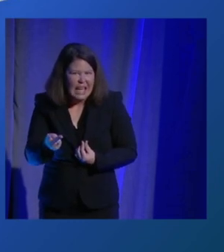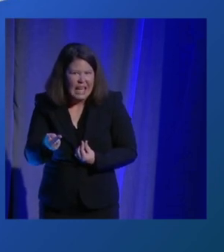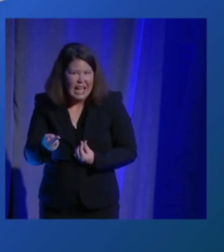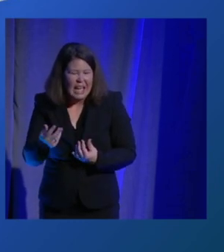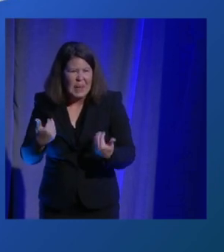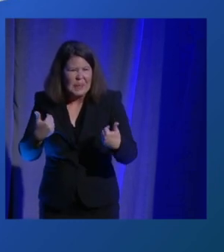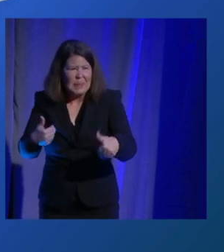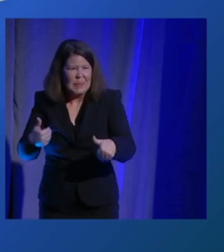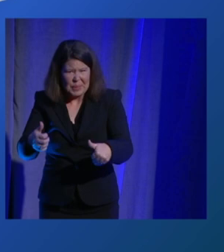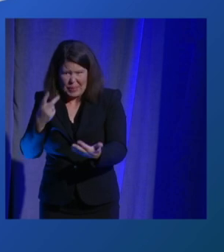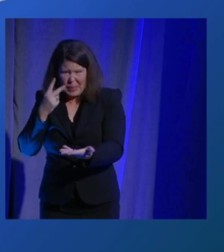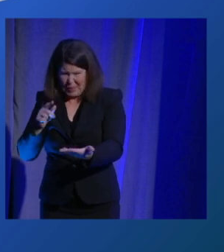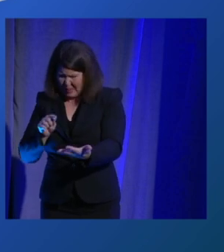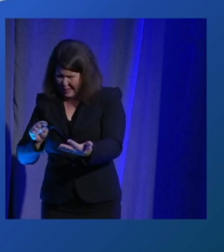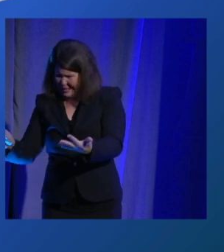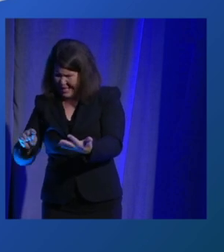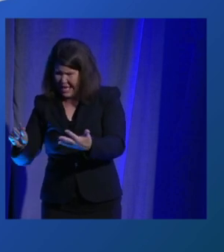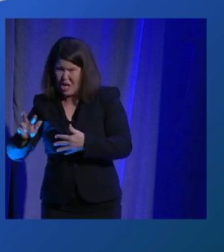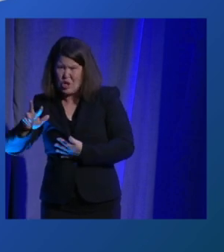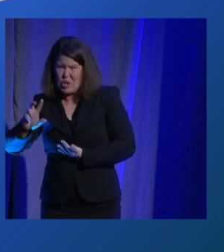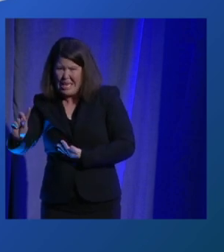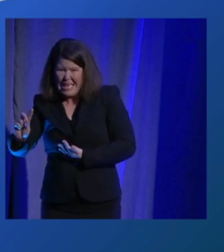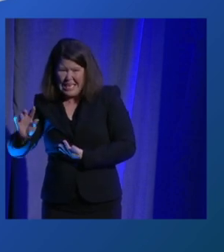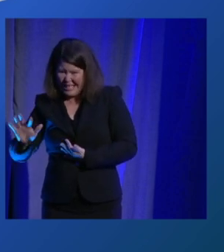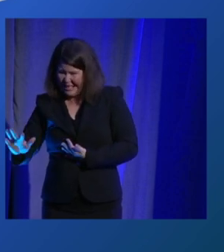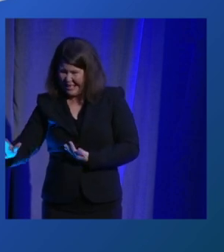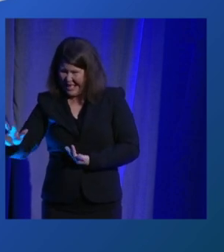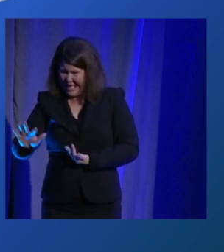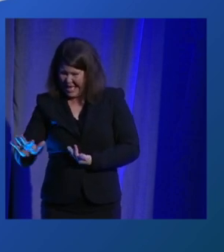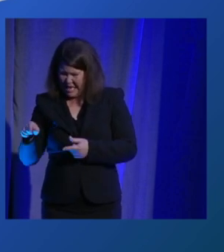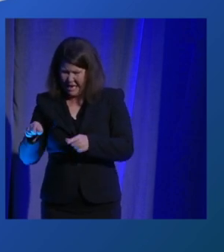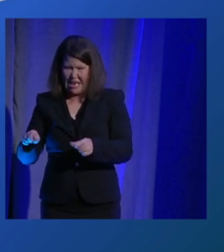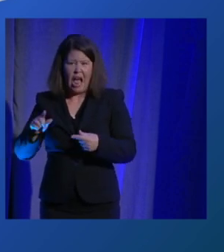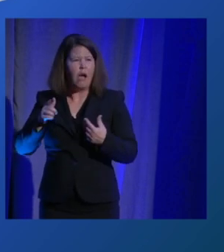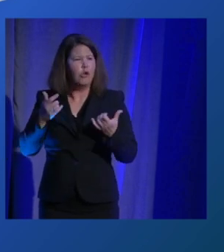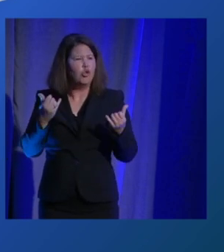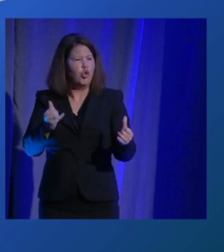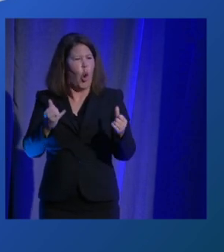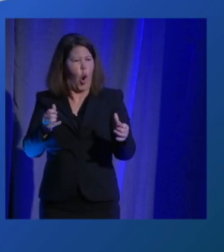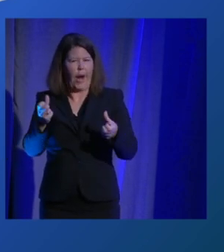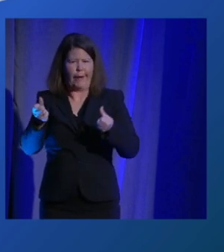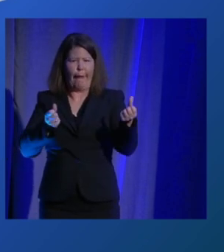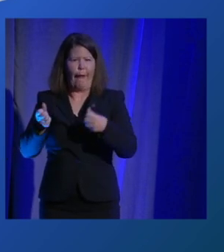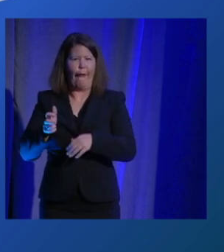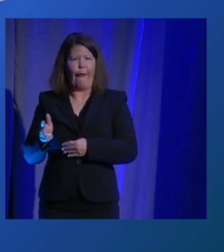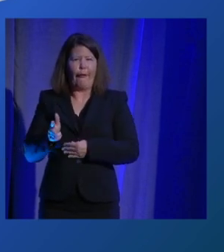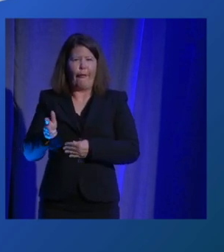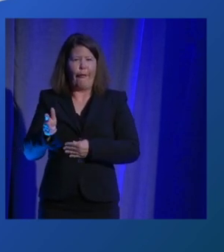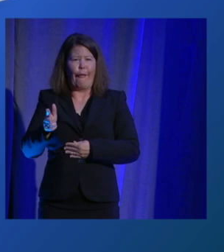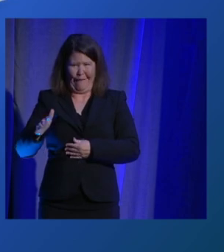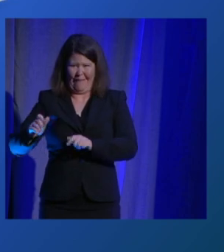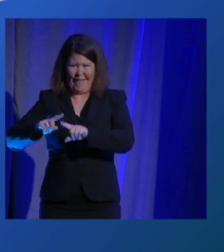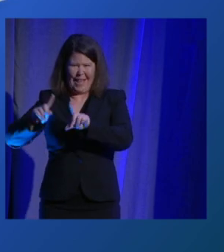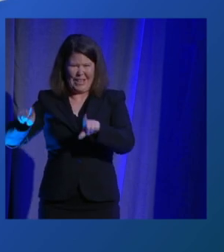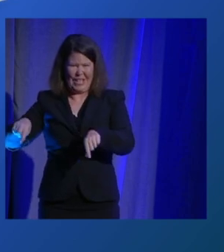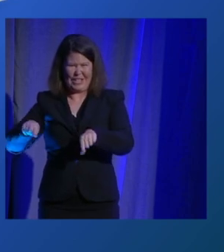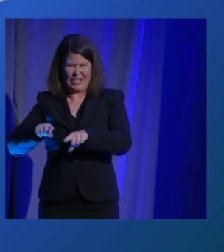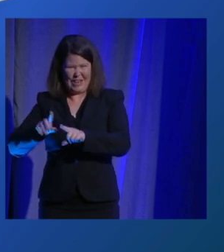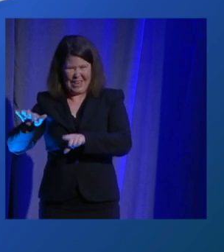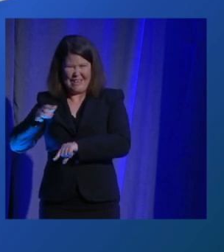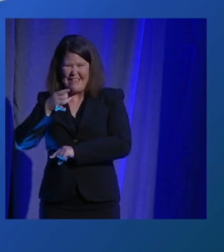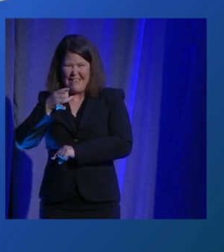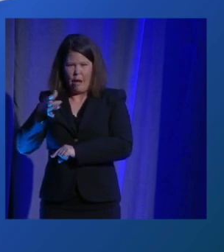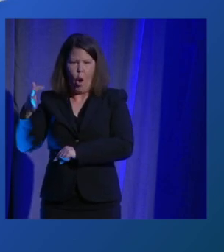see this 3D toy light car on the on the screen you see uh a dummy like